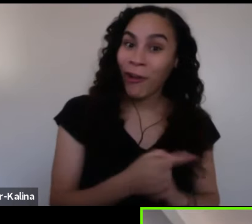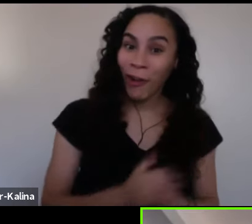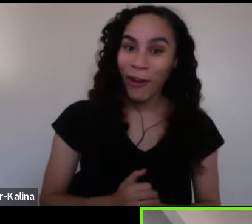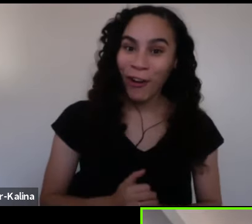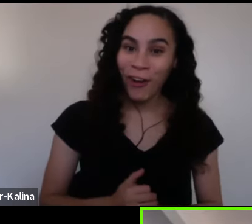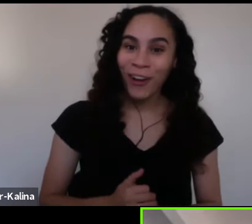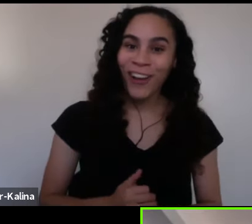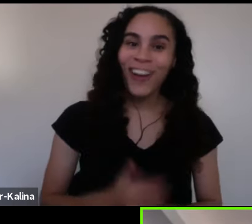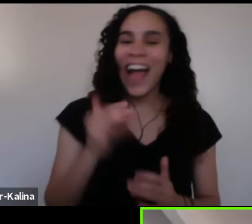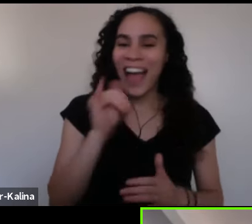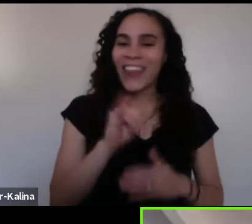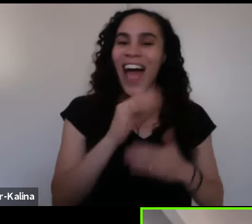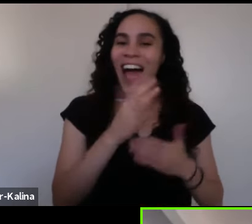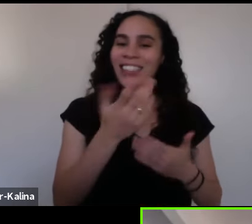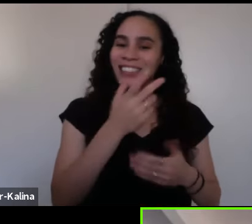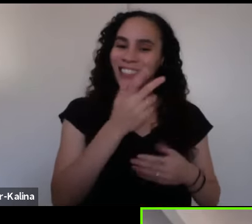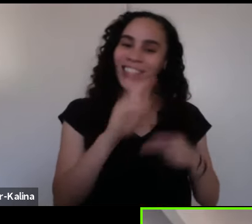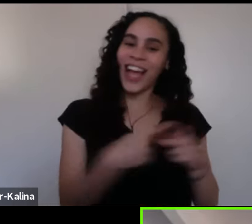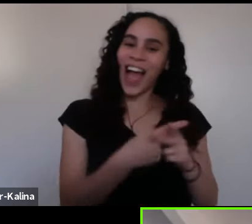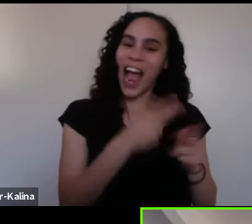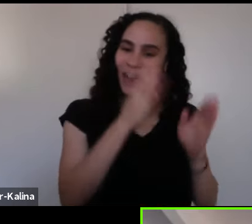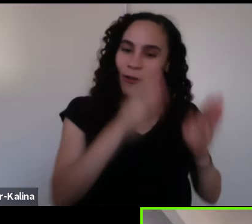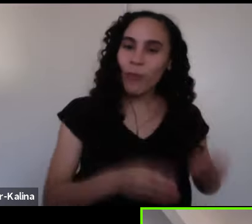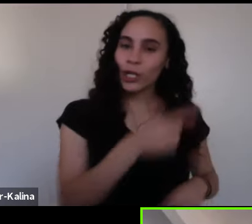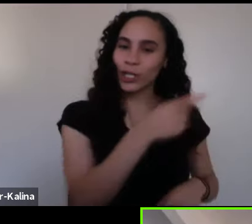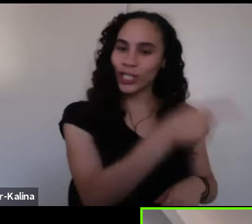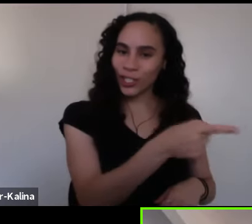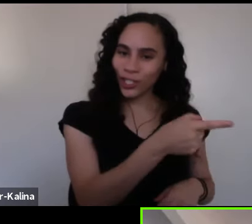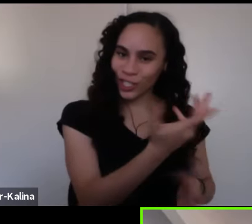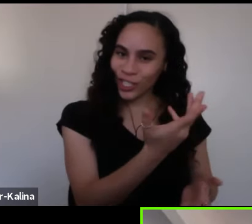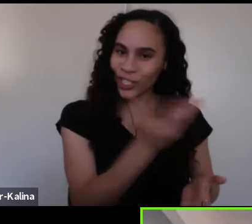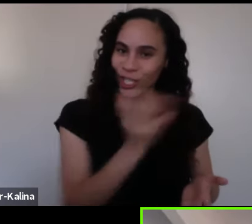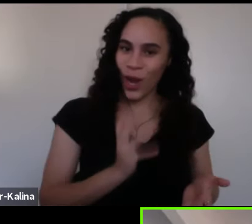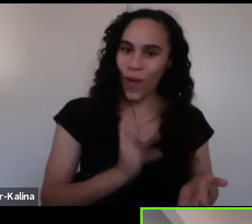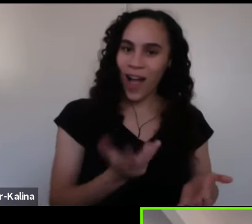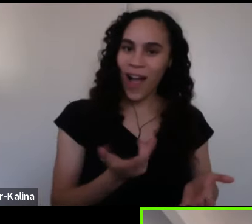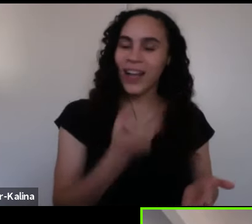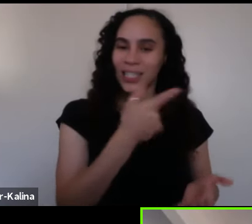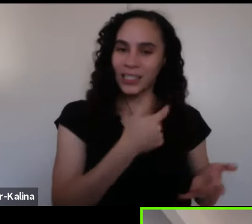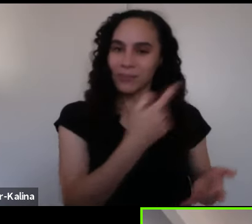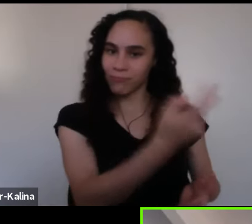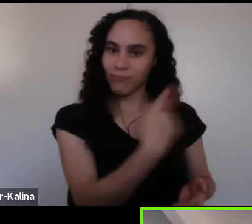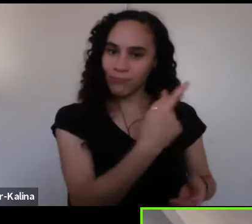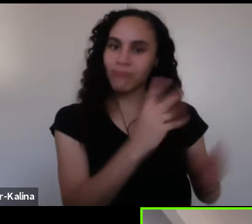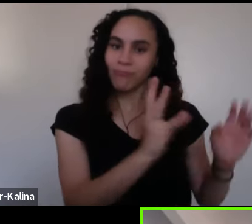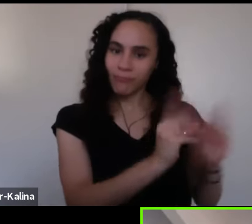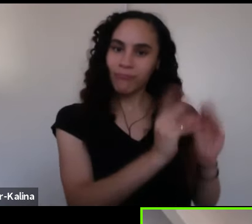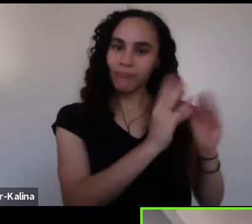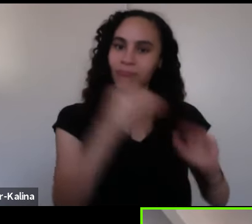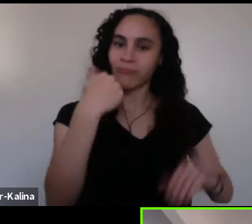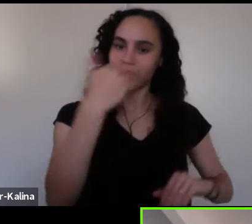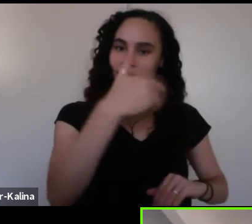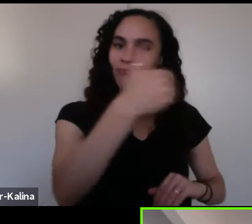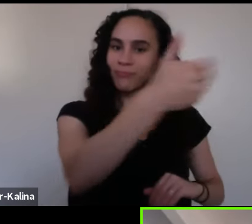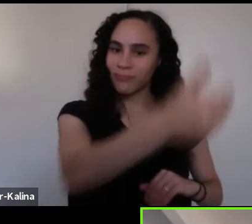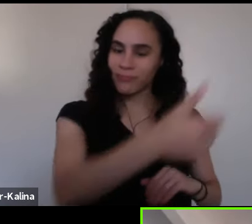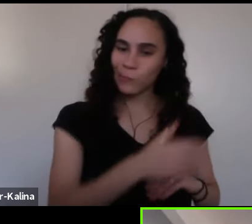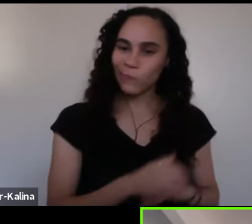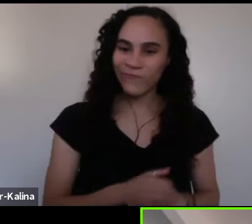That's just the kind of person she was. And she and I would meet pretty regularly. And she,